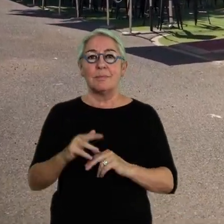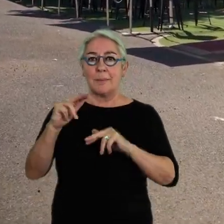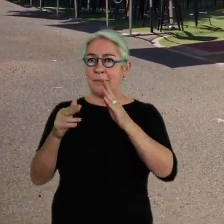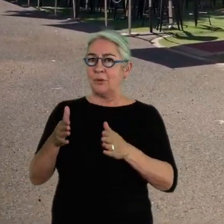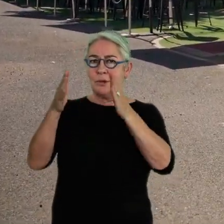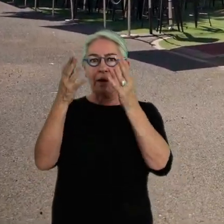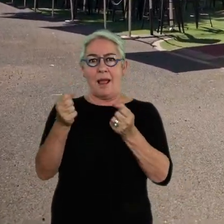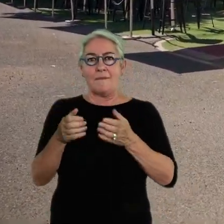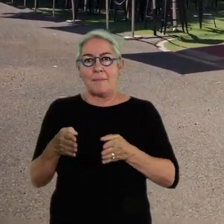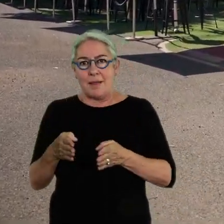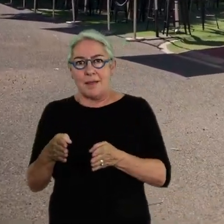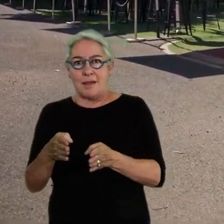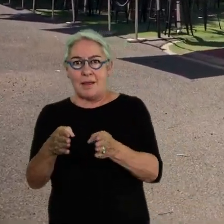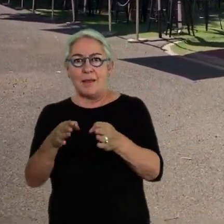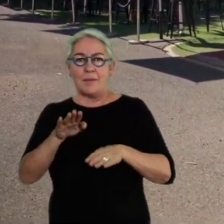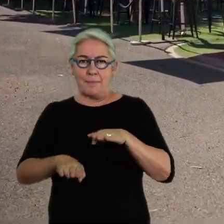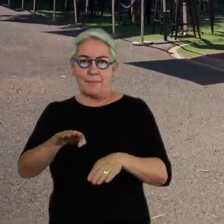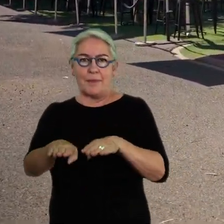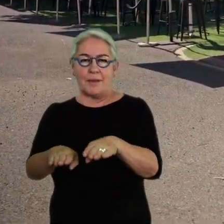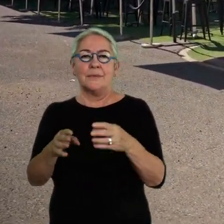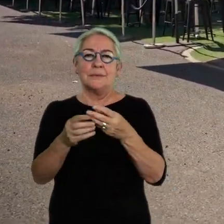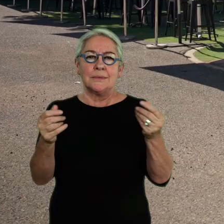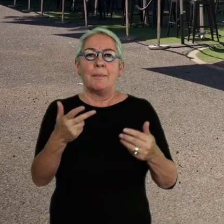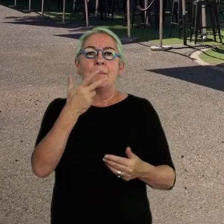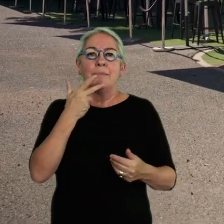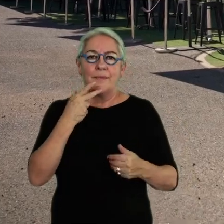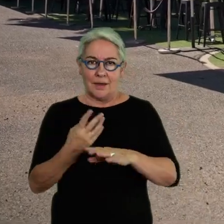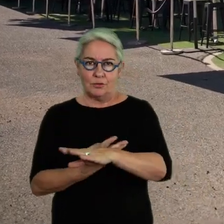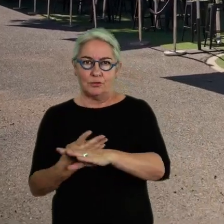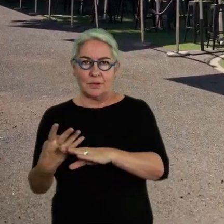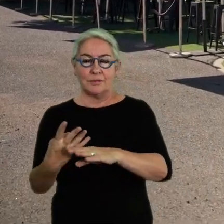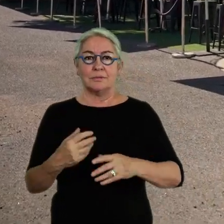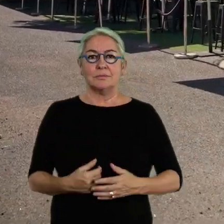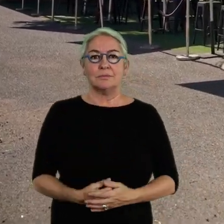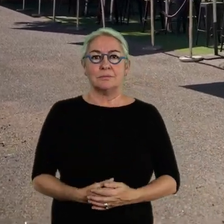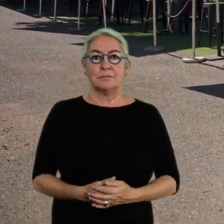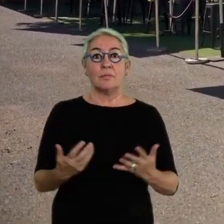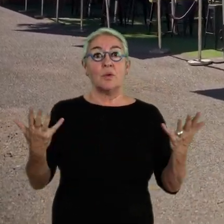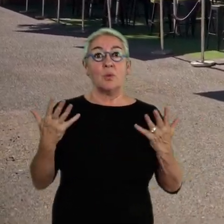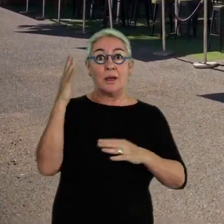it. The treed area has astroturfed paths. There may be leaves and seeds on the ground.